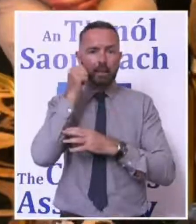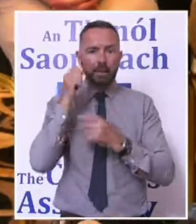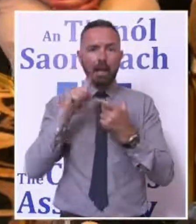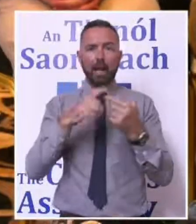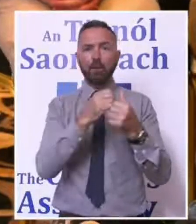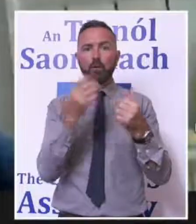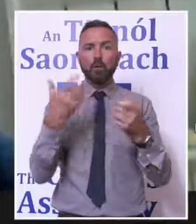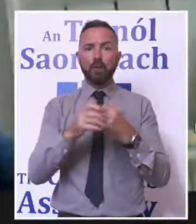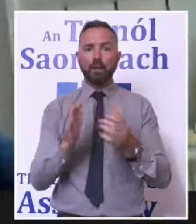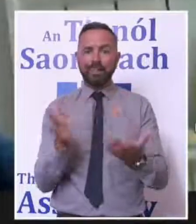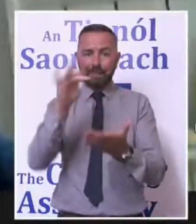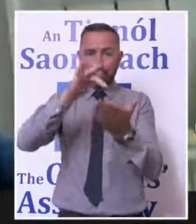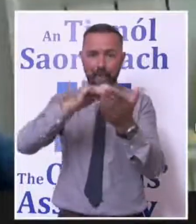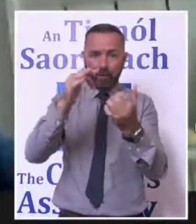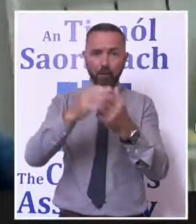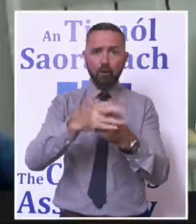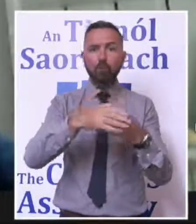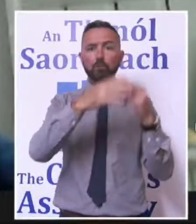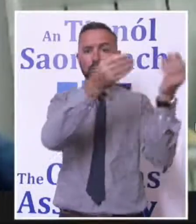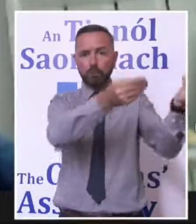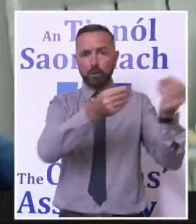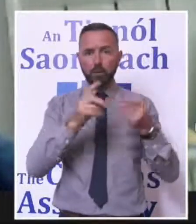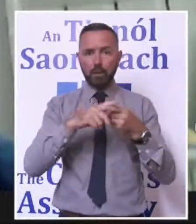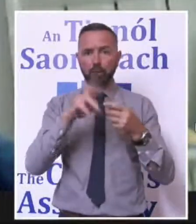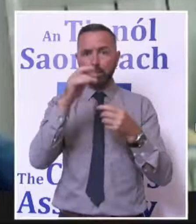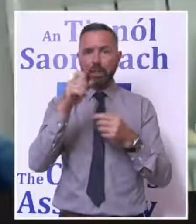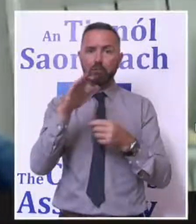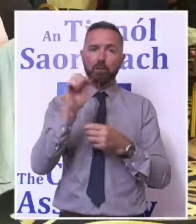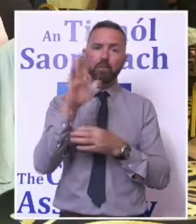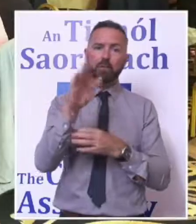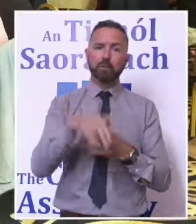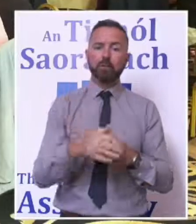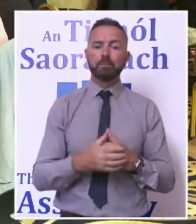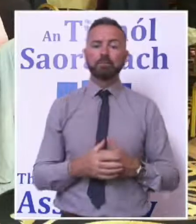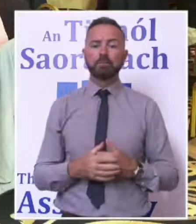economic renewal and regeneration, among other things.